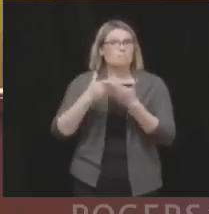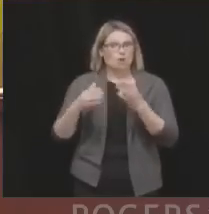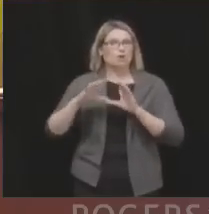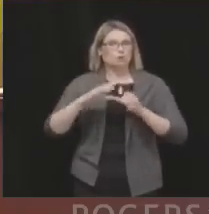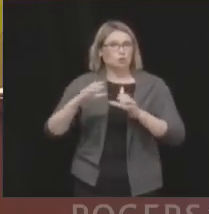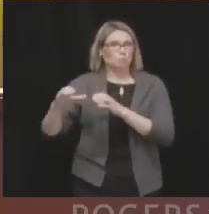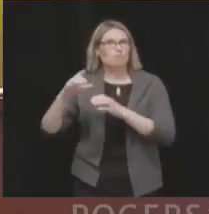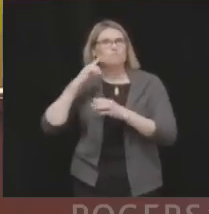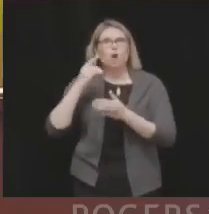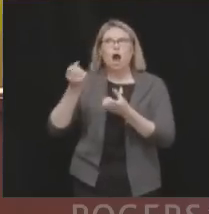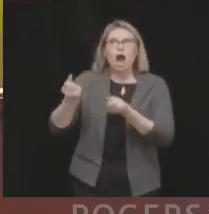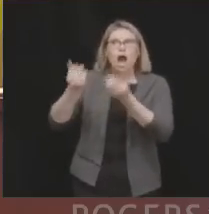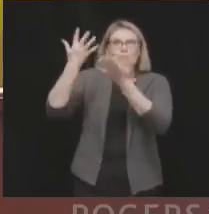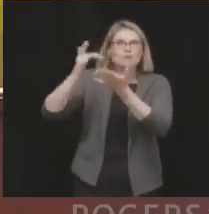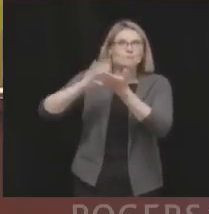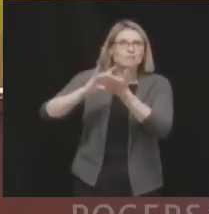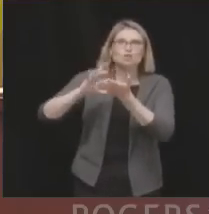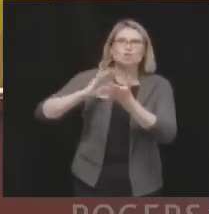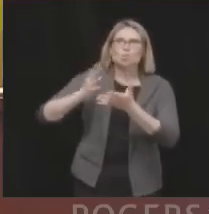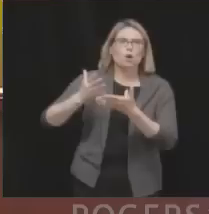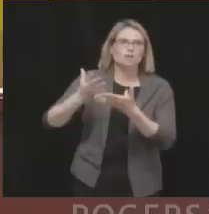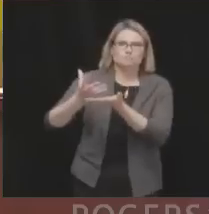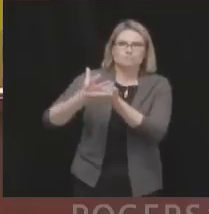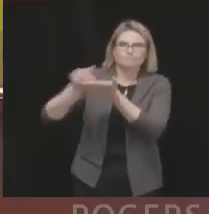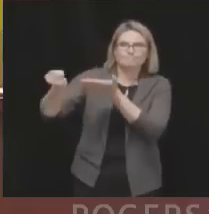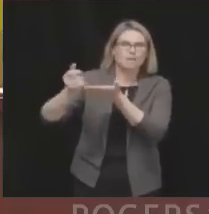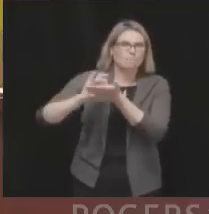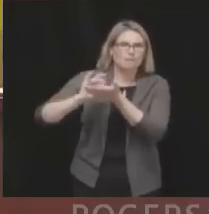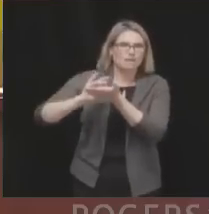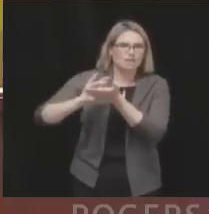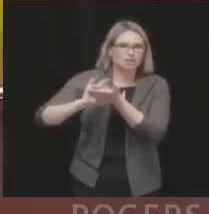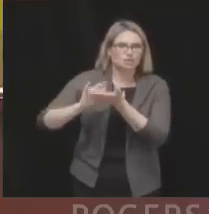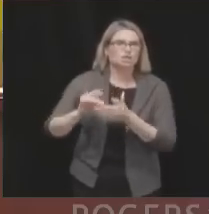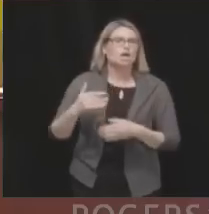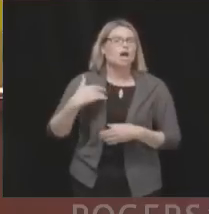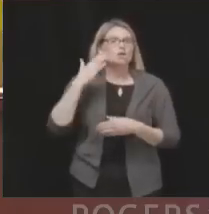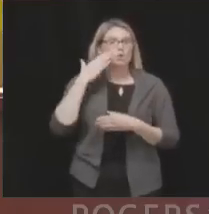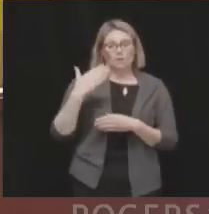formatted, but also in relation to understanding which drugs have a supply